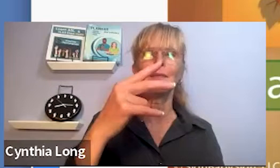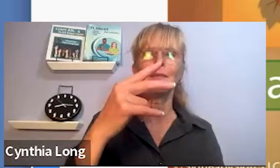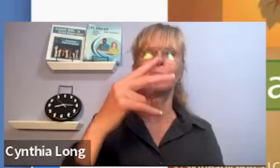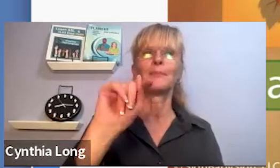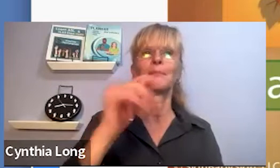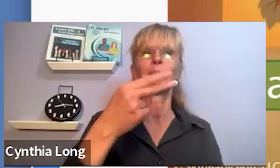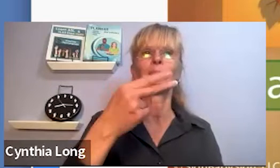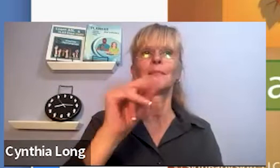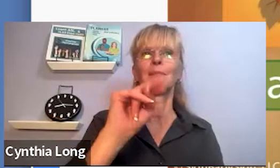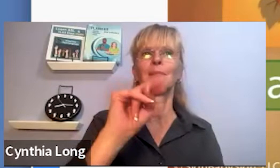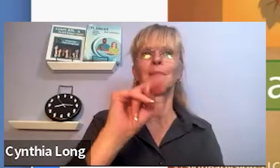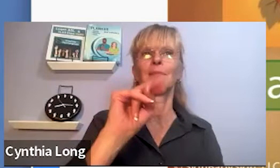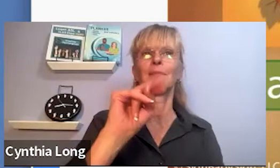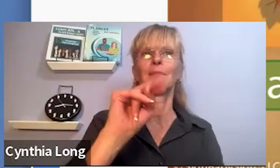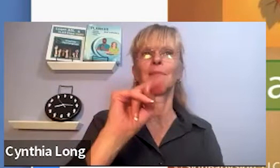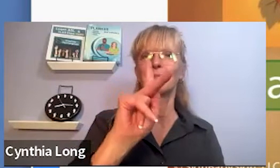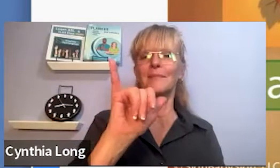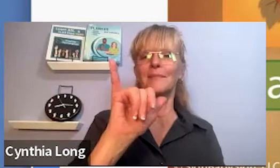You ready?